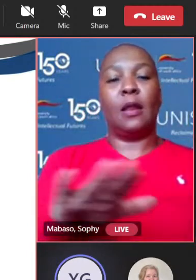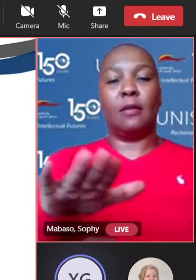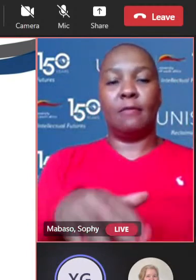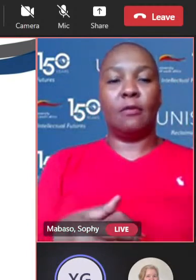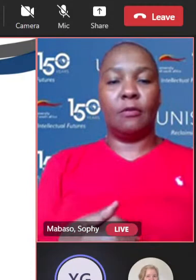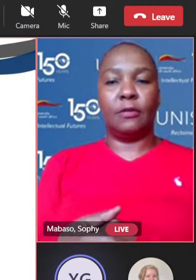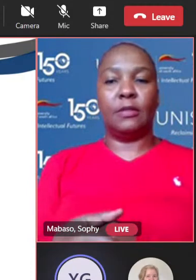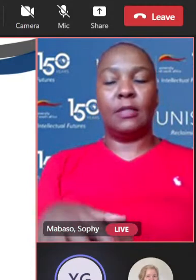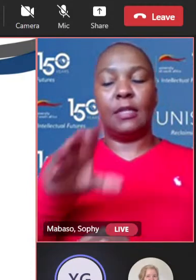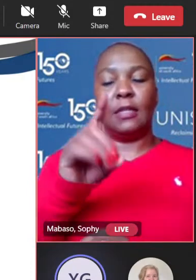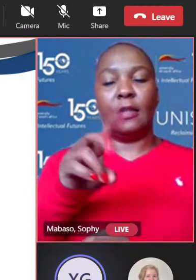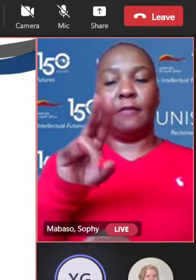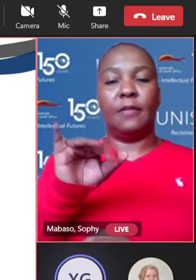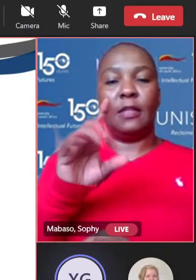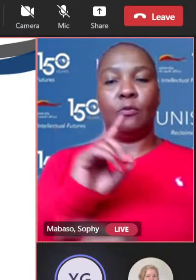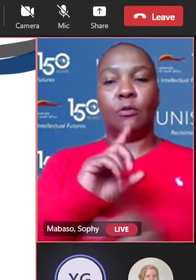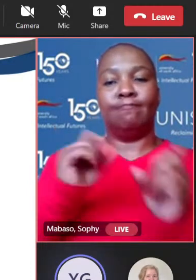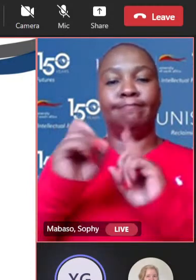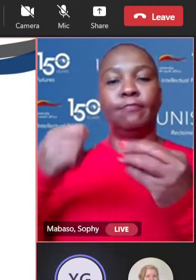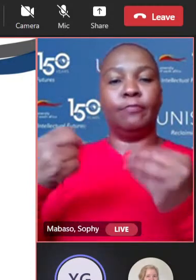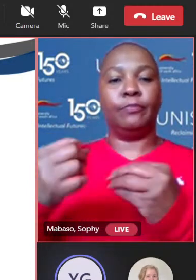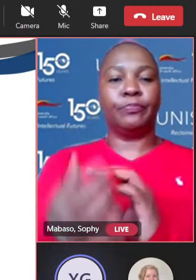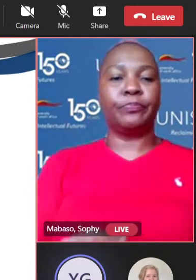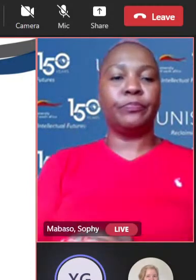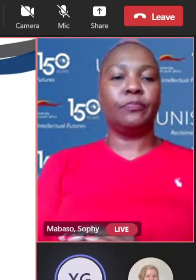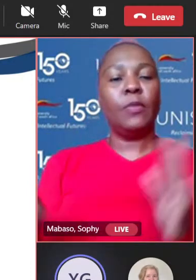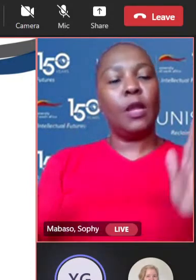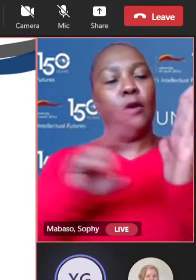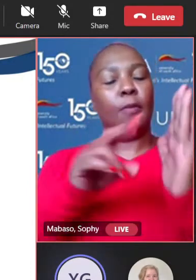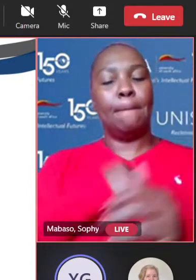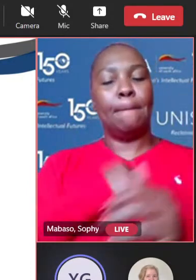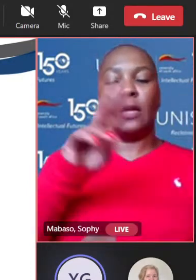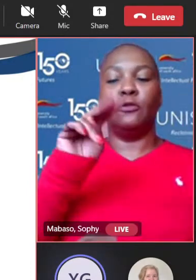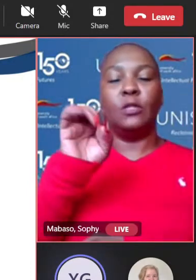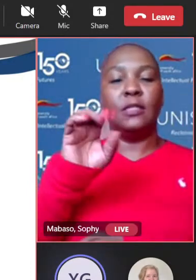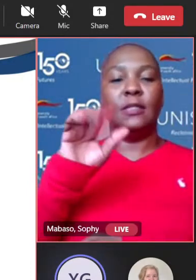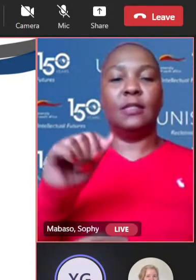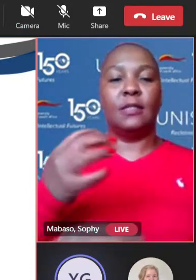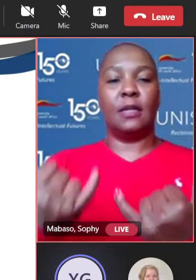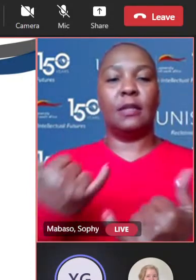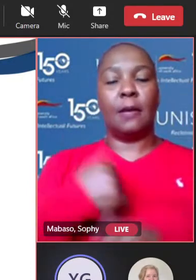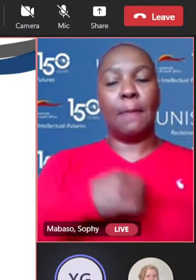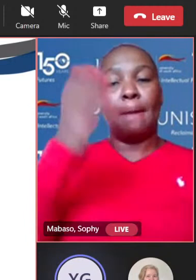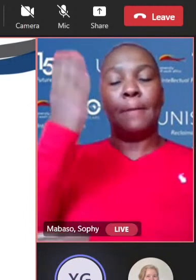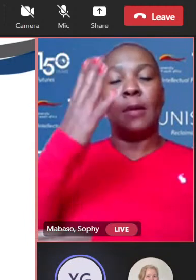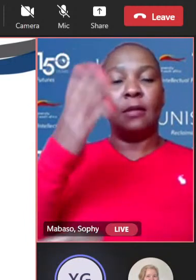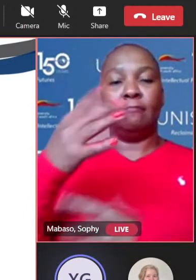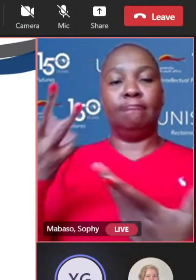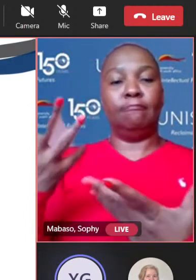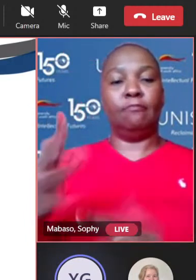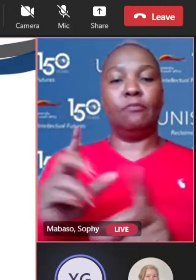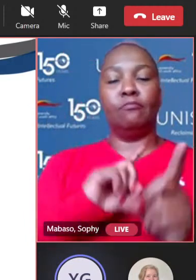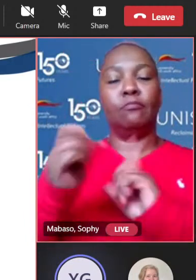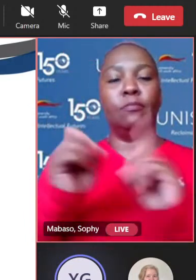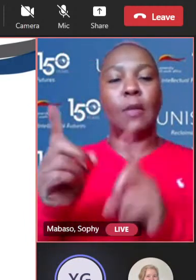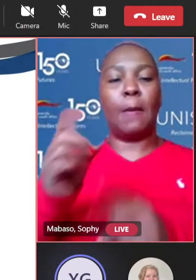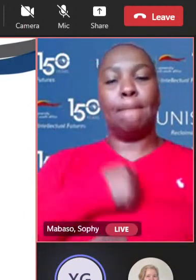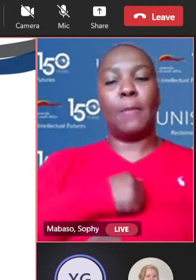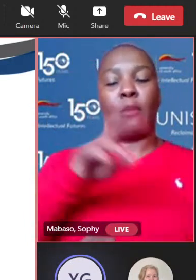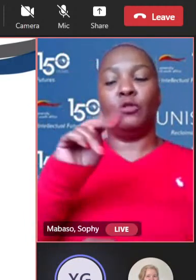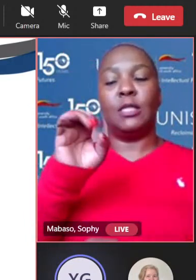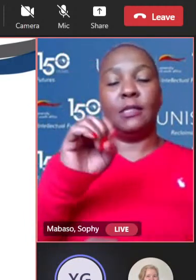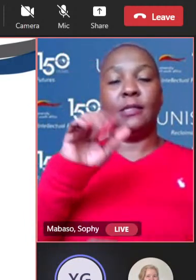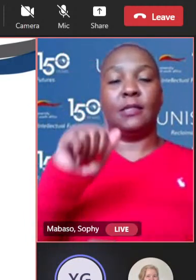David was covering now. Now we're looking at the My Unisa bit. In my presentation, I spoke to you about My Unisa